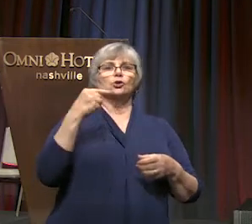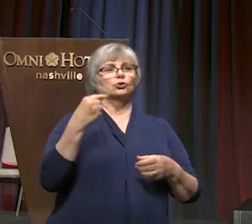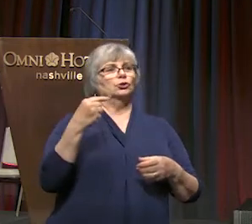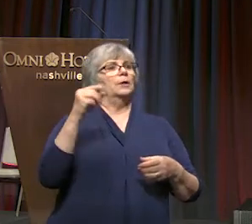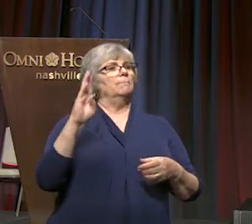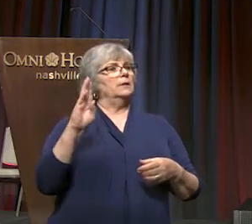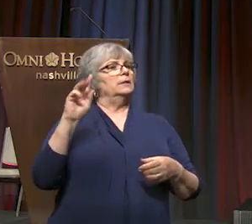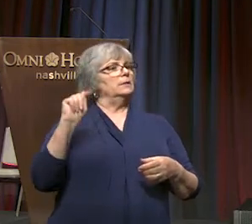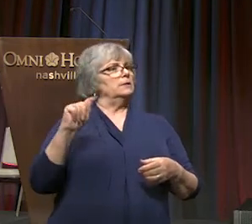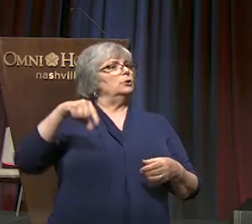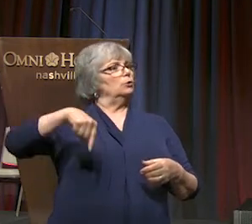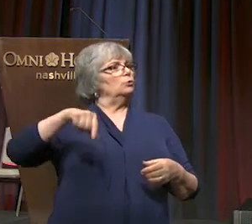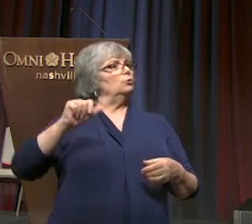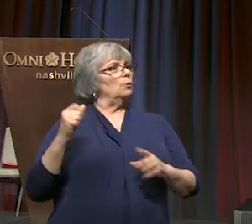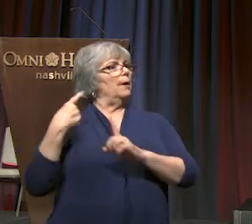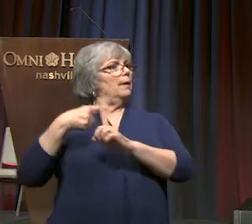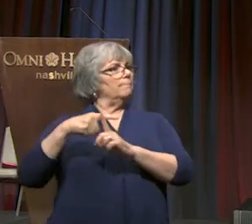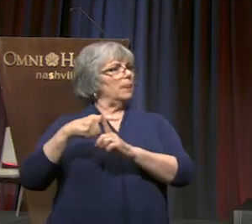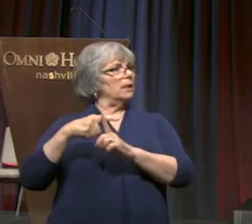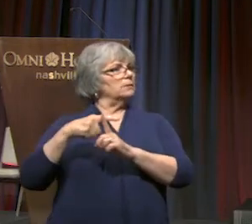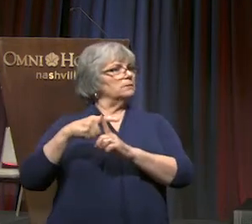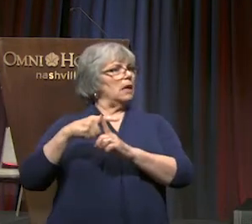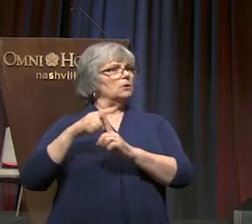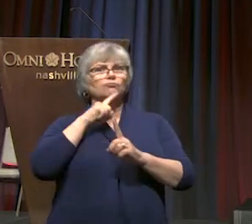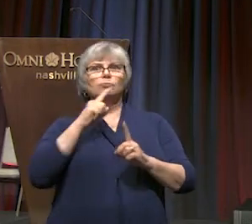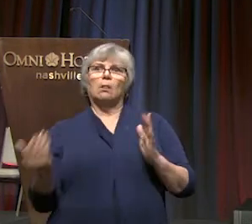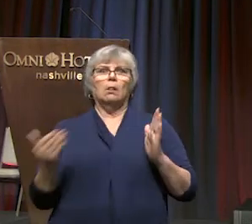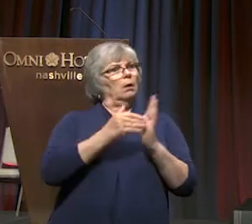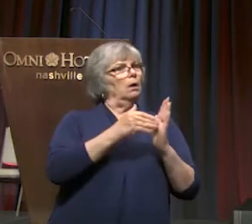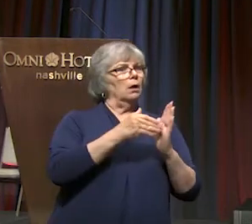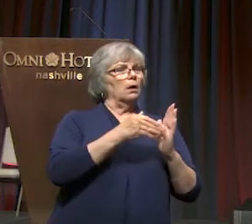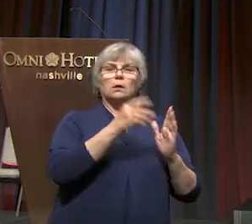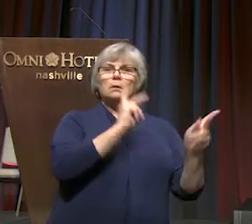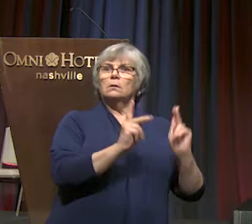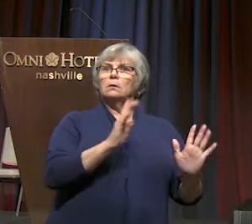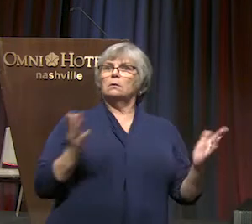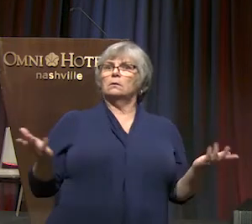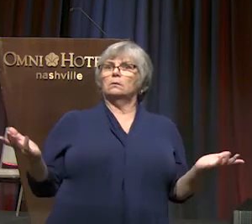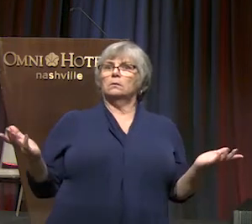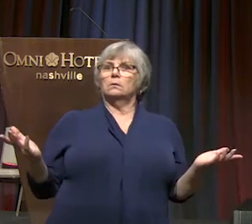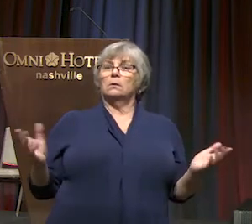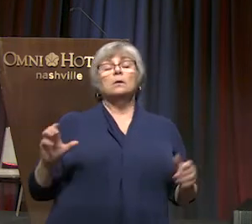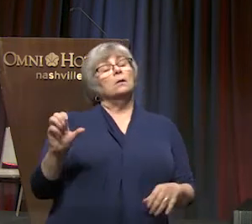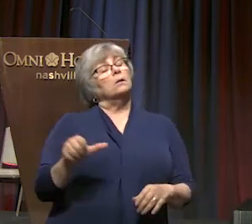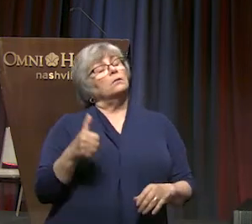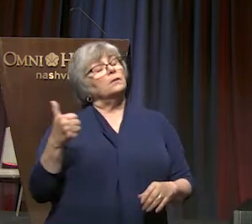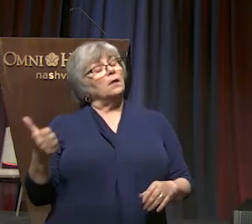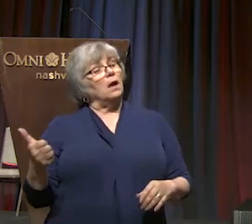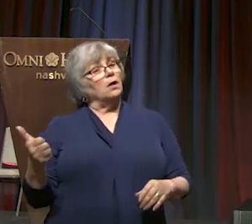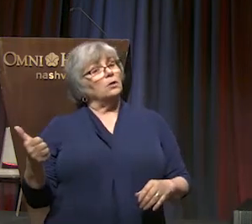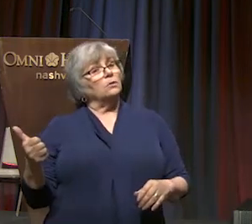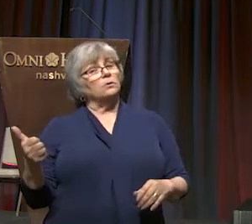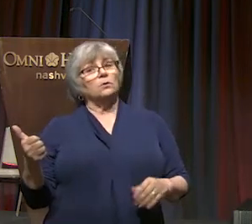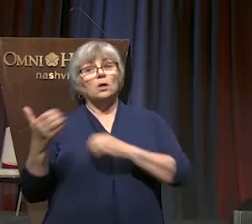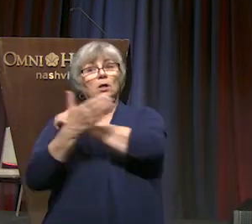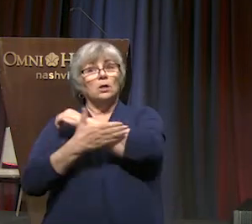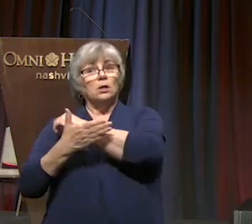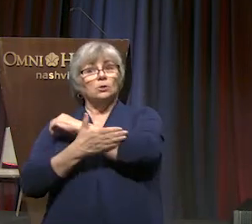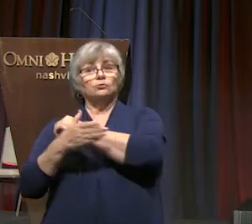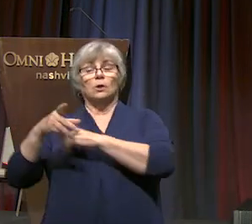LGBTQA+ people as bigotry. On the other hand, in countries like